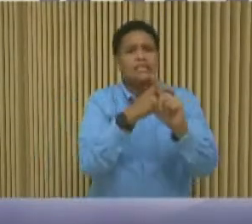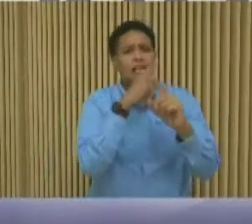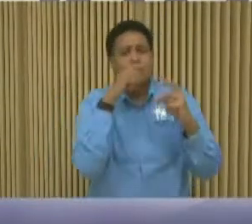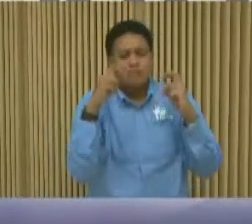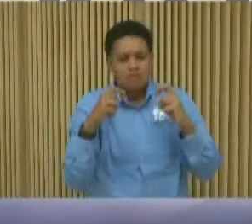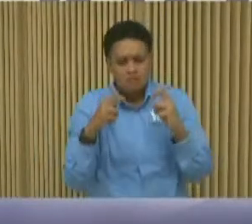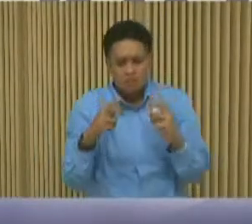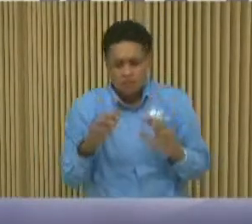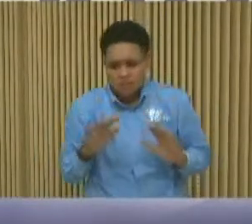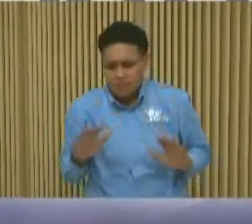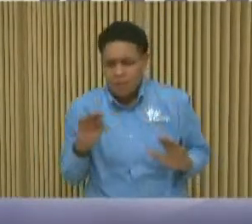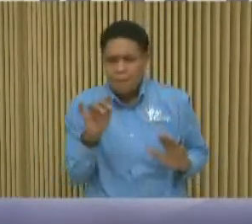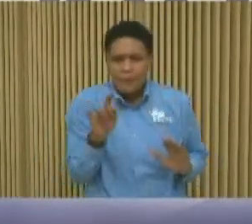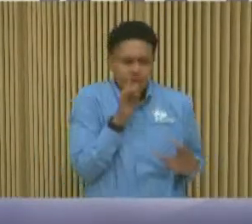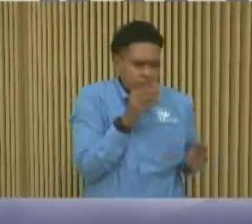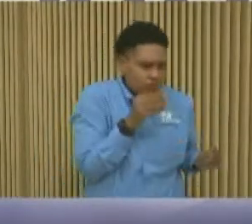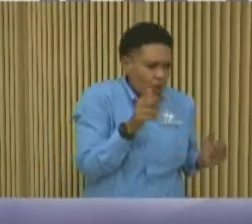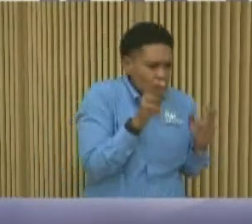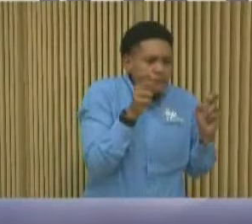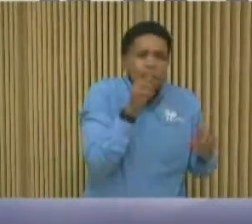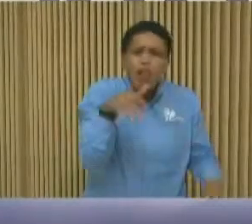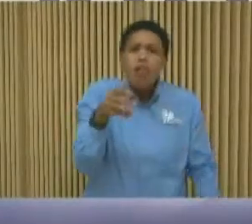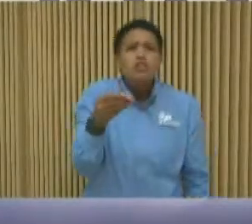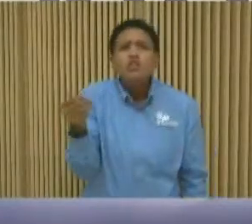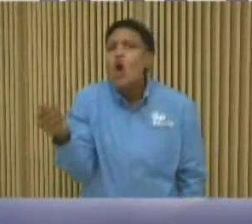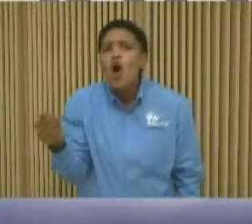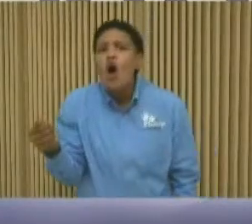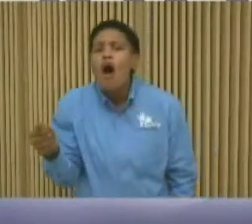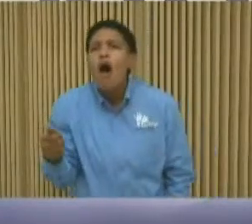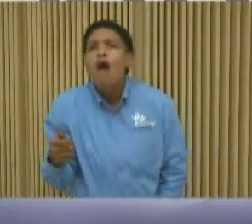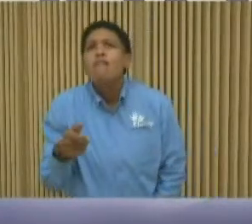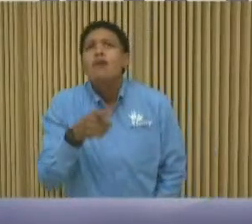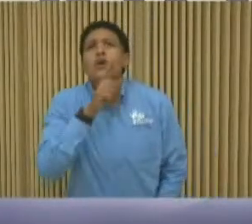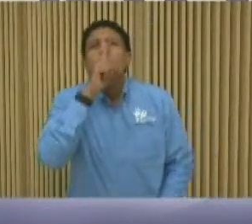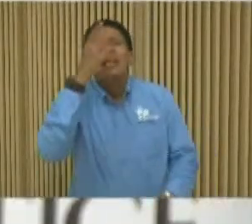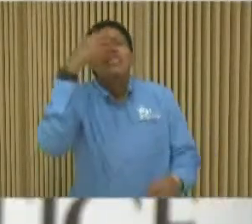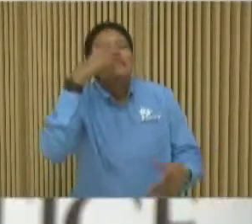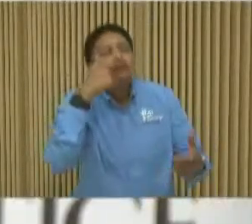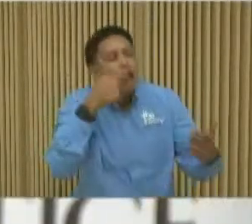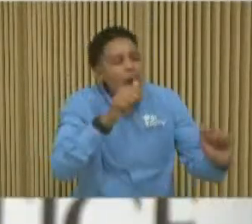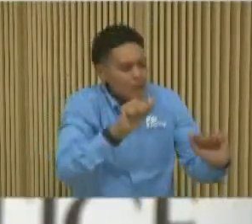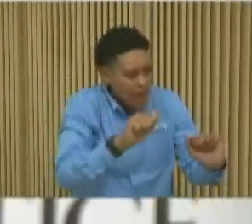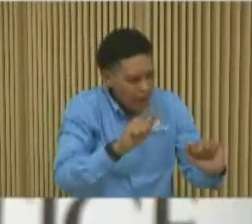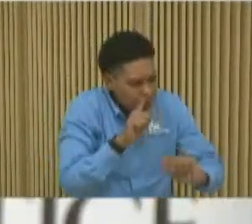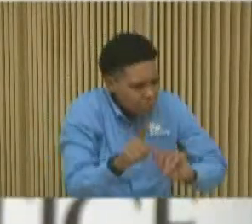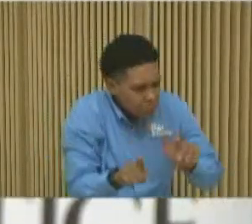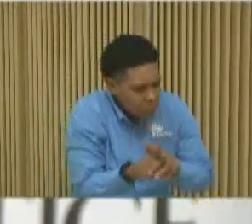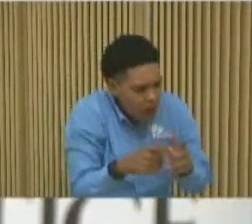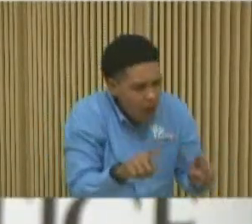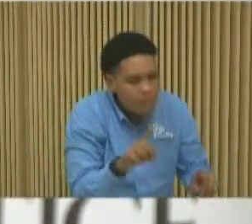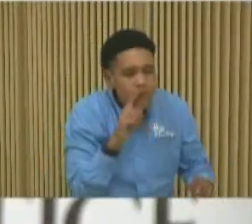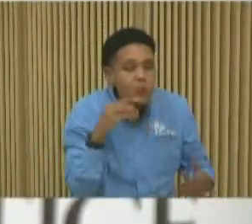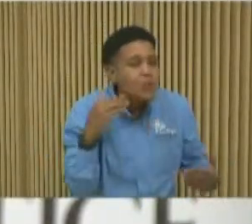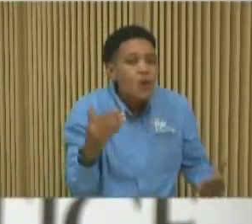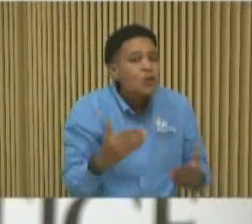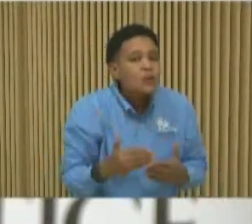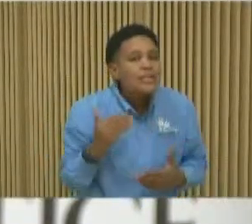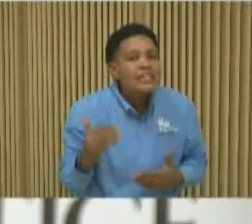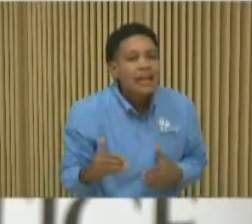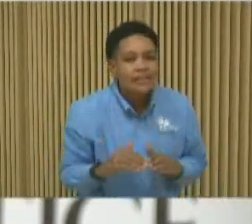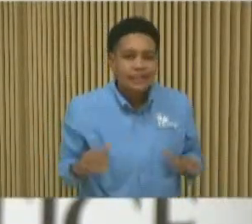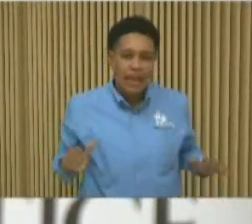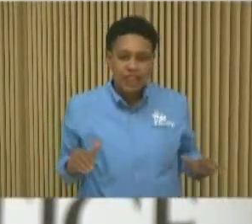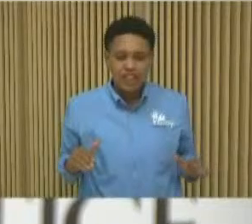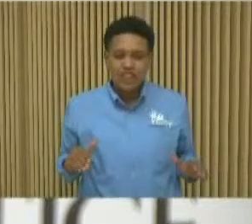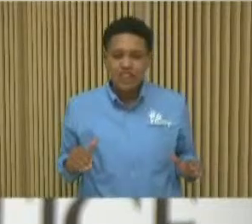or settle a matter and it's not settled, and there was a serious attempt made, then it goes on to the next stage,